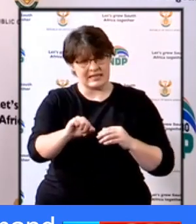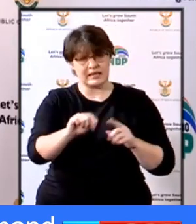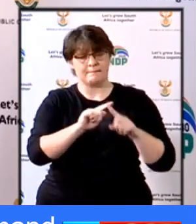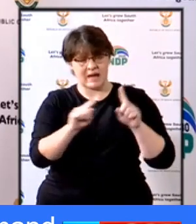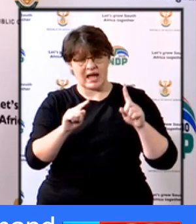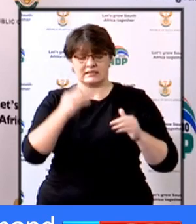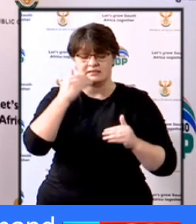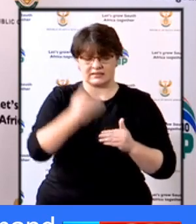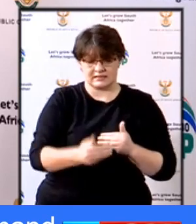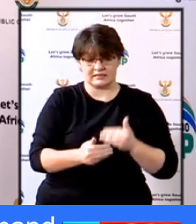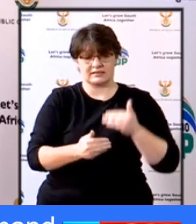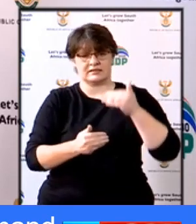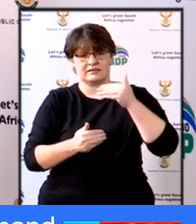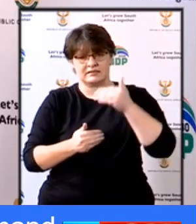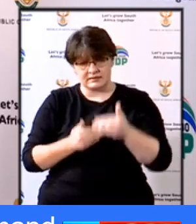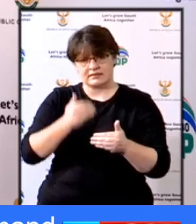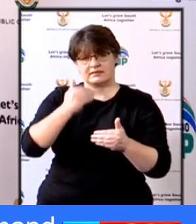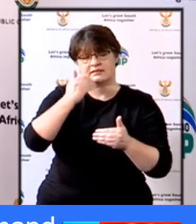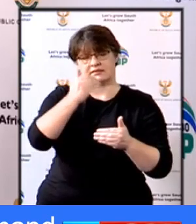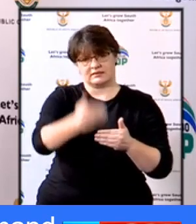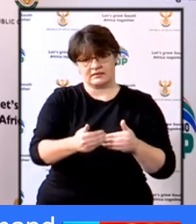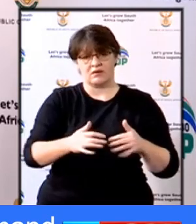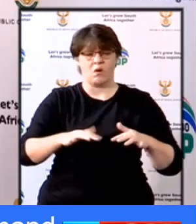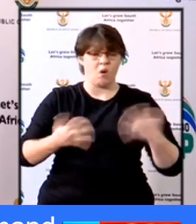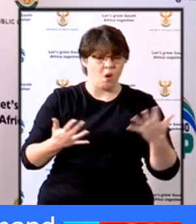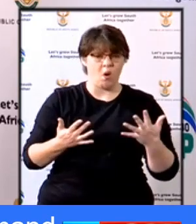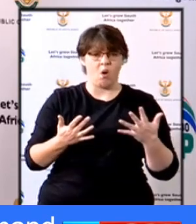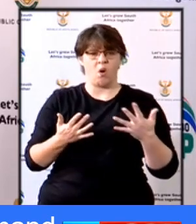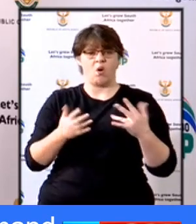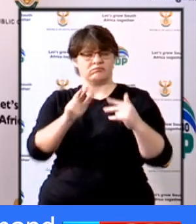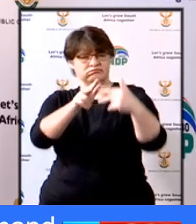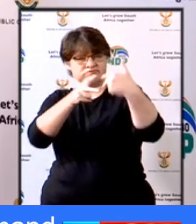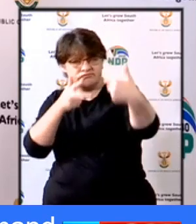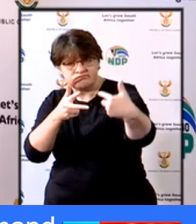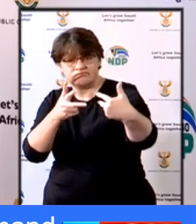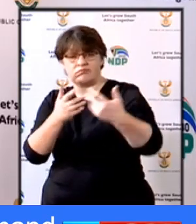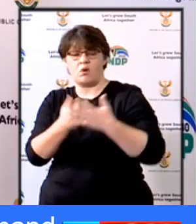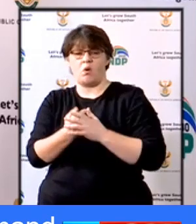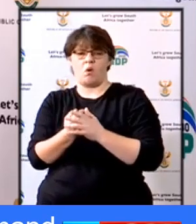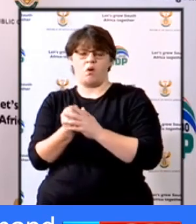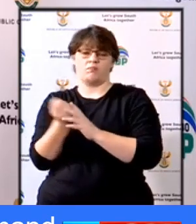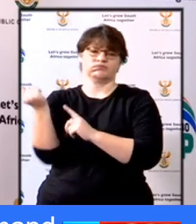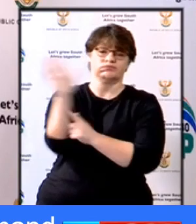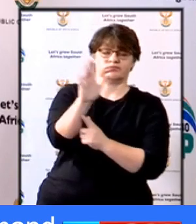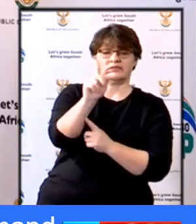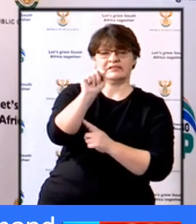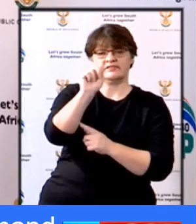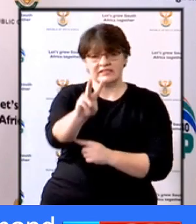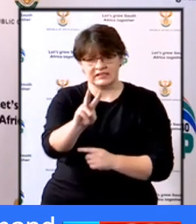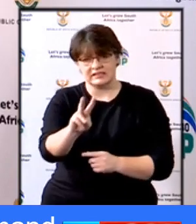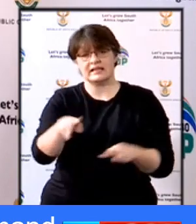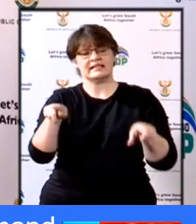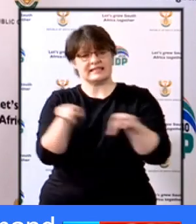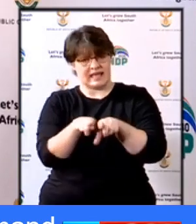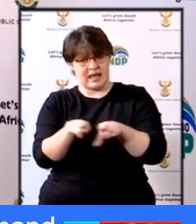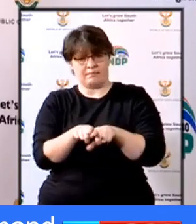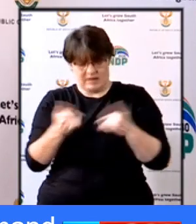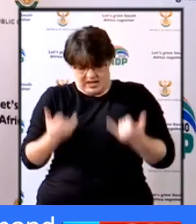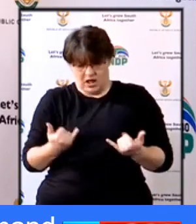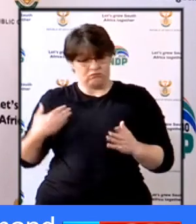virtually or by electronic or broadcast platforms, as we are currently